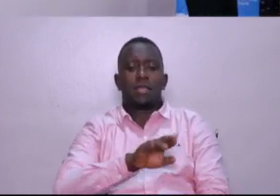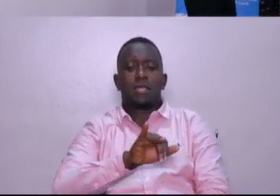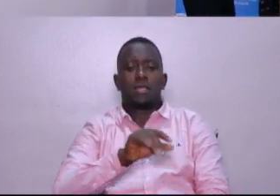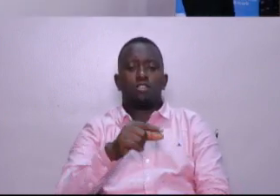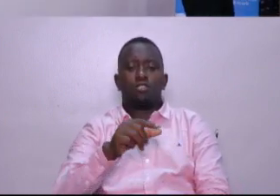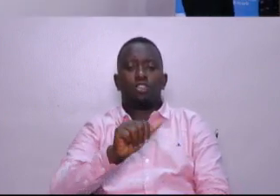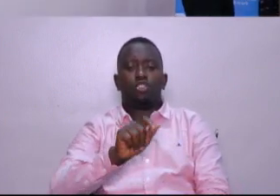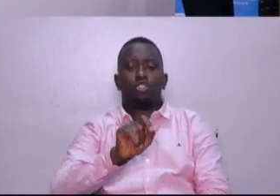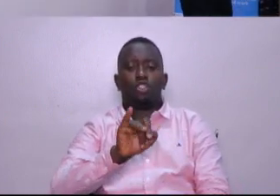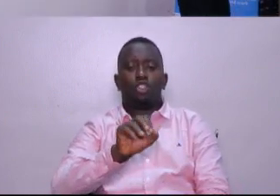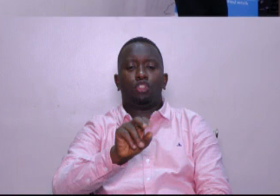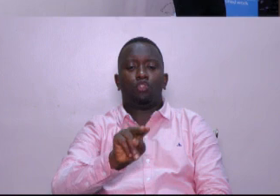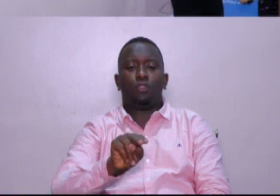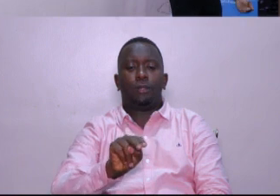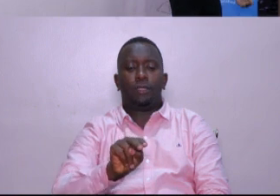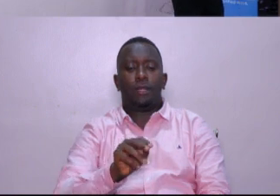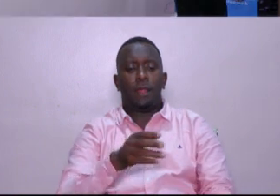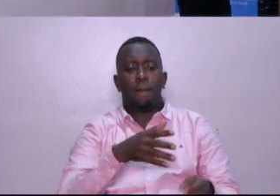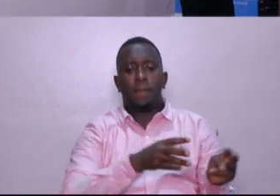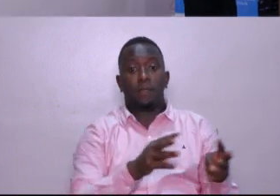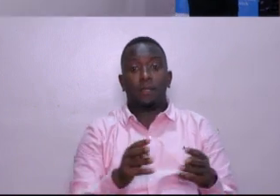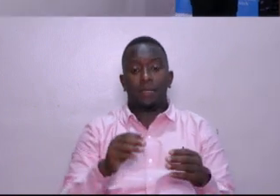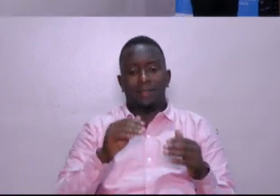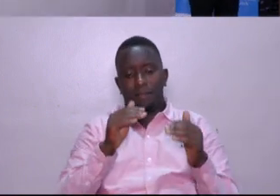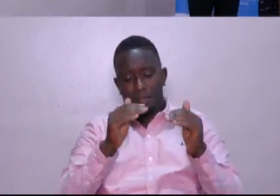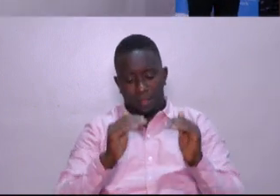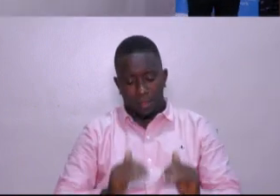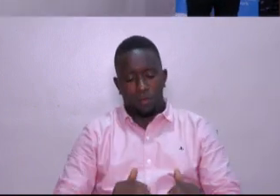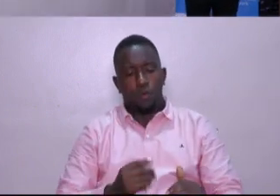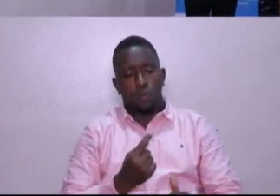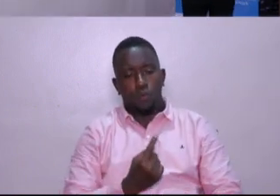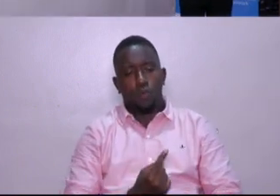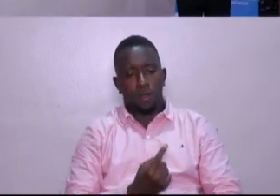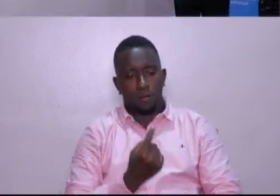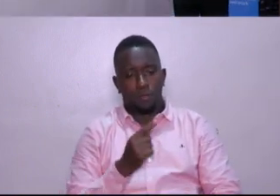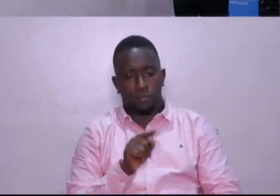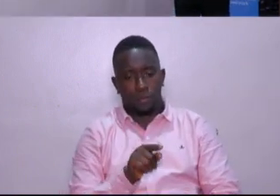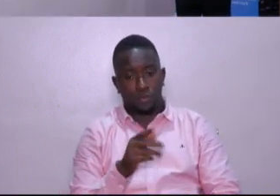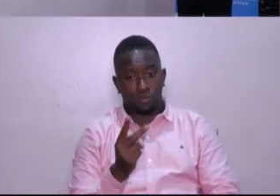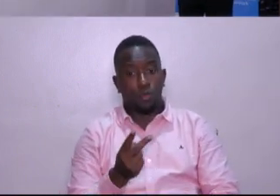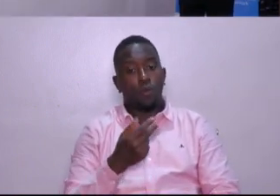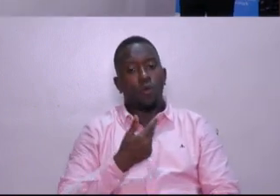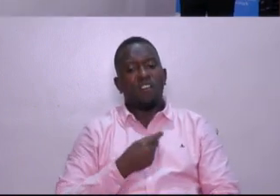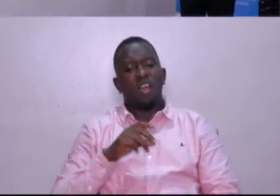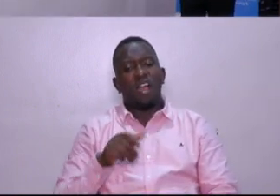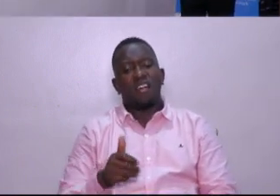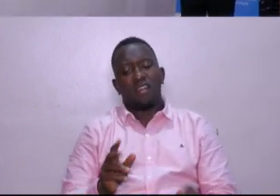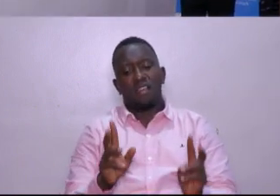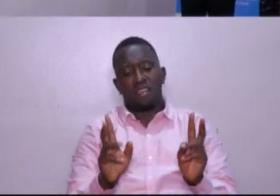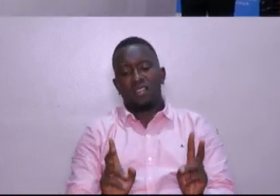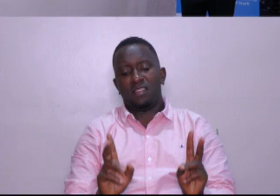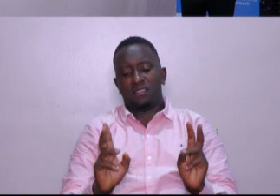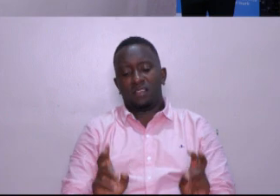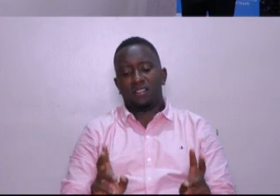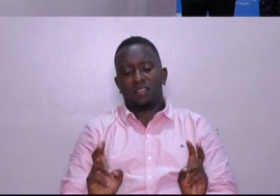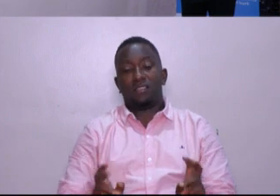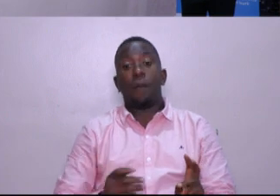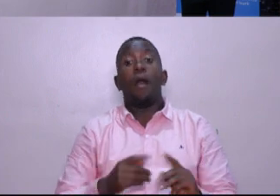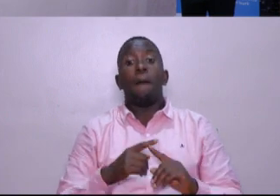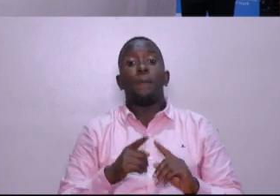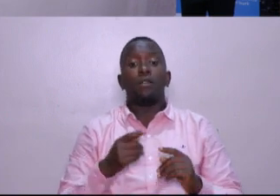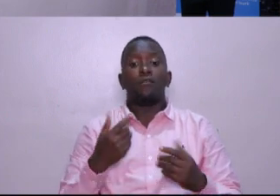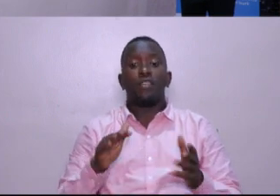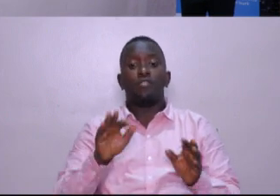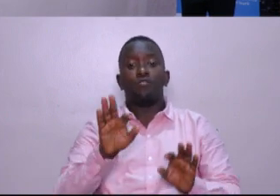1.2, we now have other headings, and those are the ones there. But we